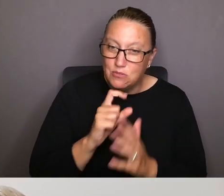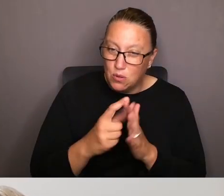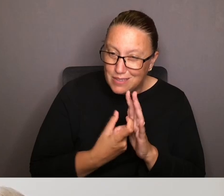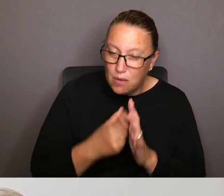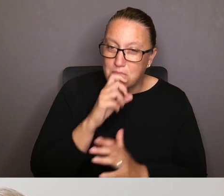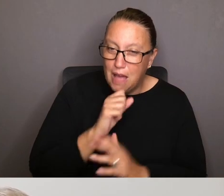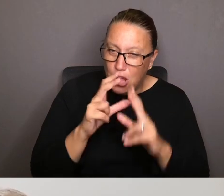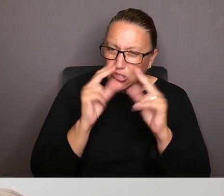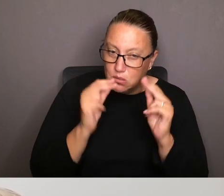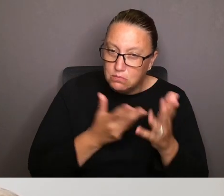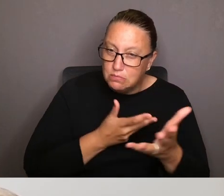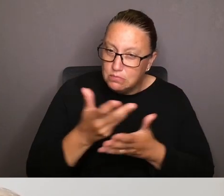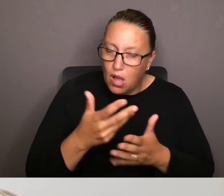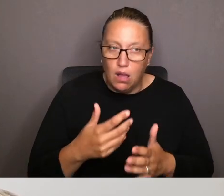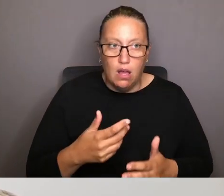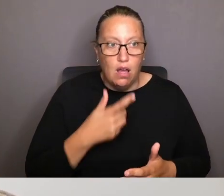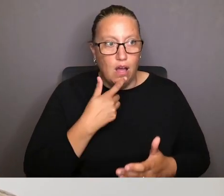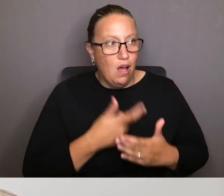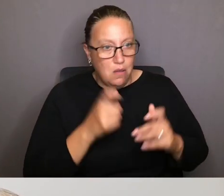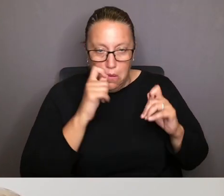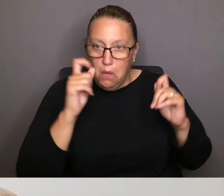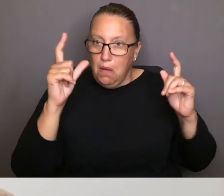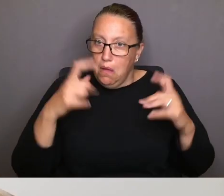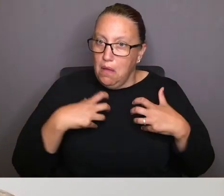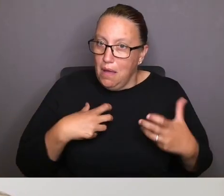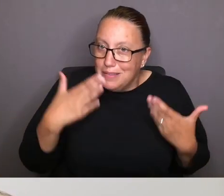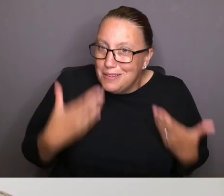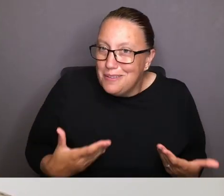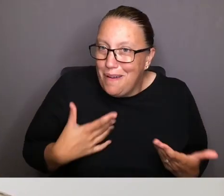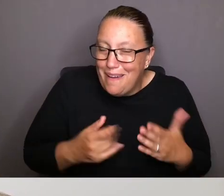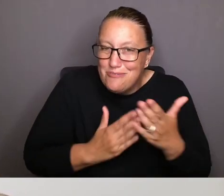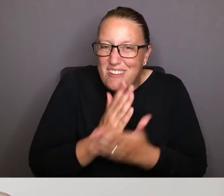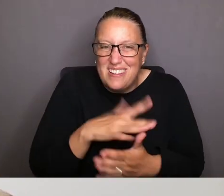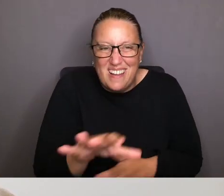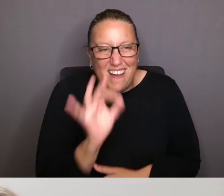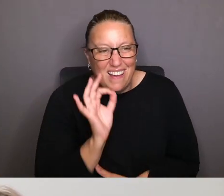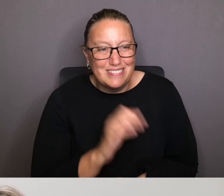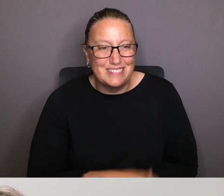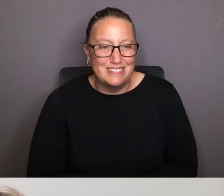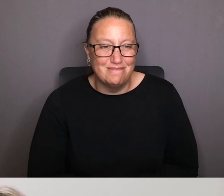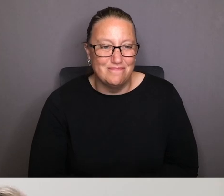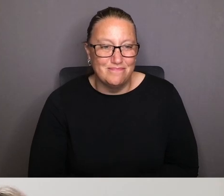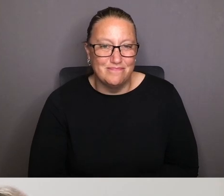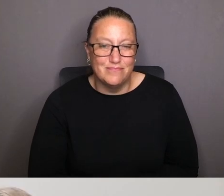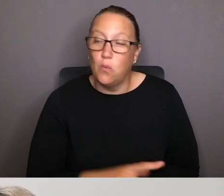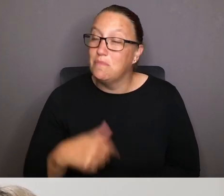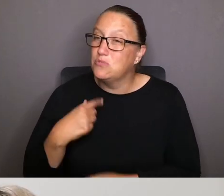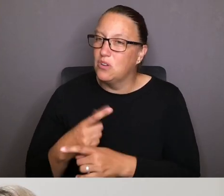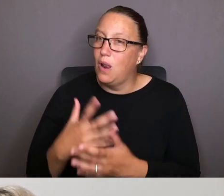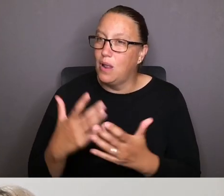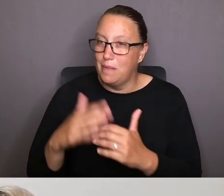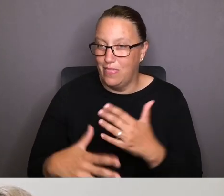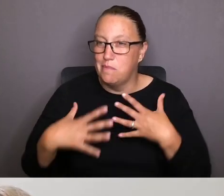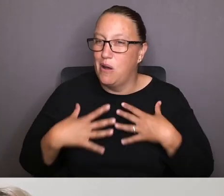it's a person that identifies as female, to see a female nurse or doctor, or a person that's male, a male nurse or doctor. And it's